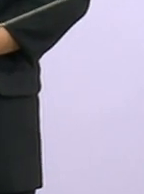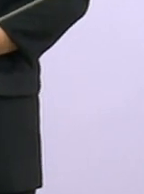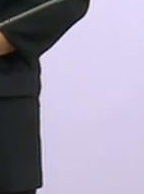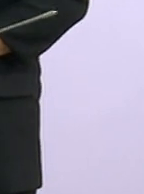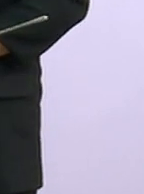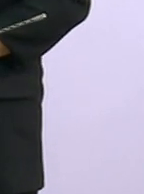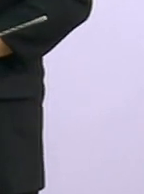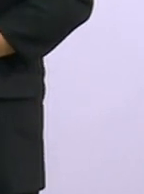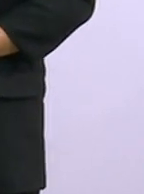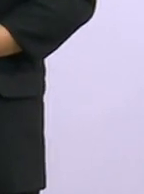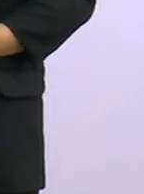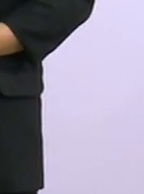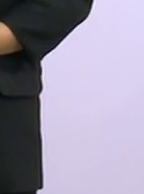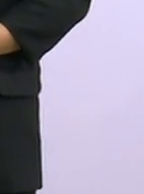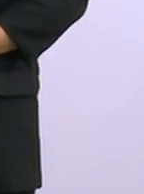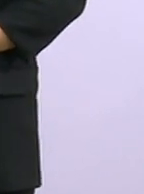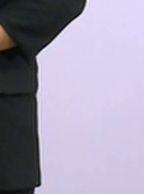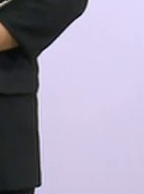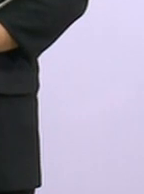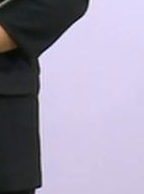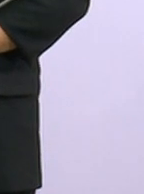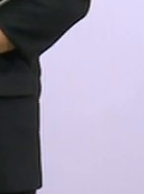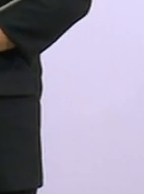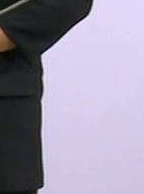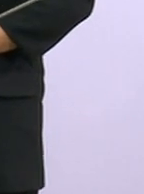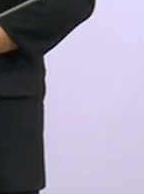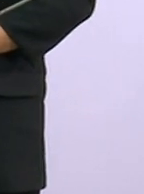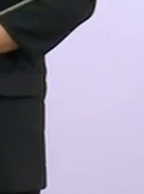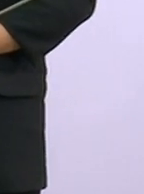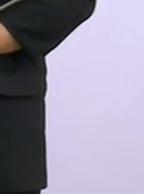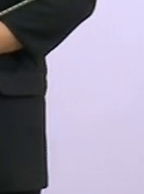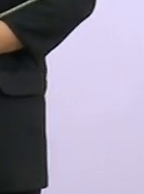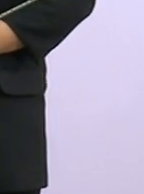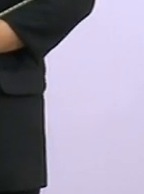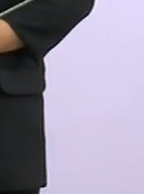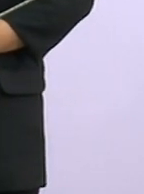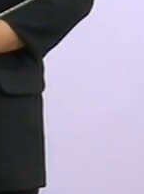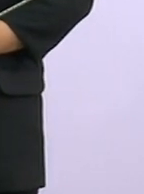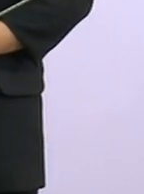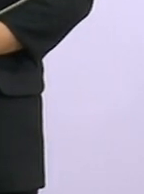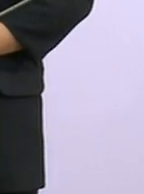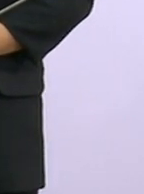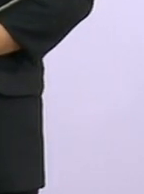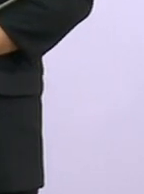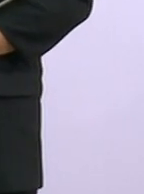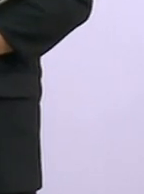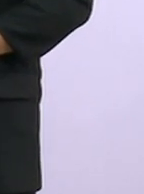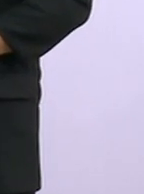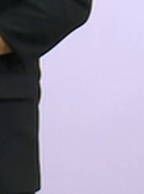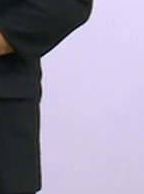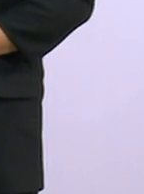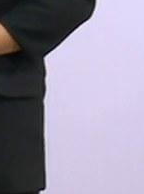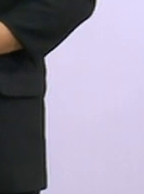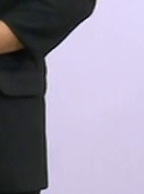other way. For example, to do well in this company, you'll have to keep your eye on the ball, which means you have